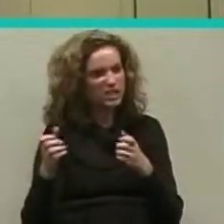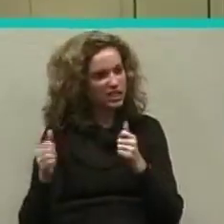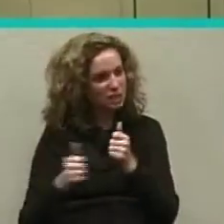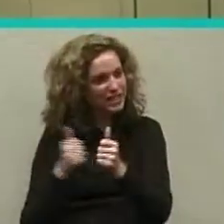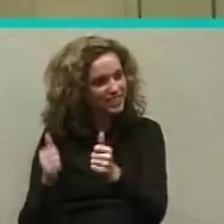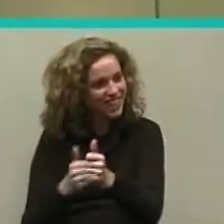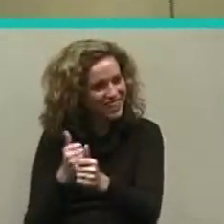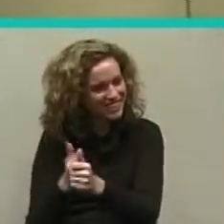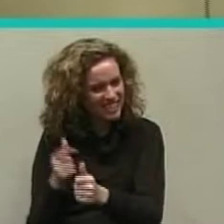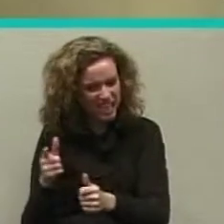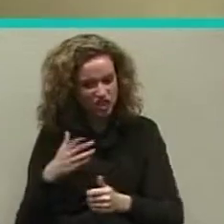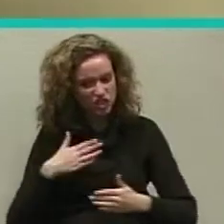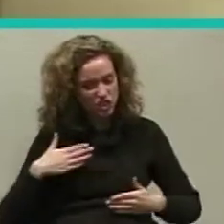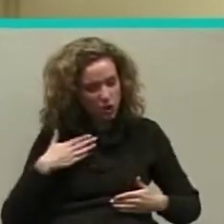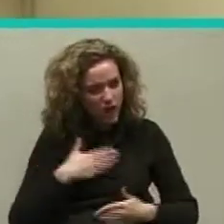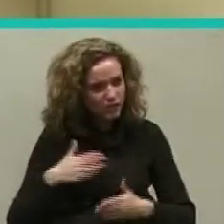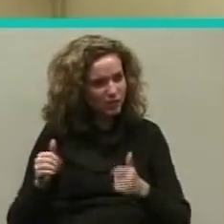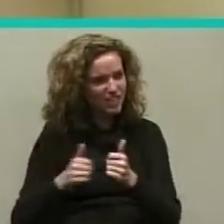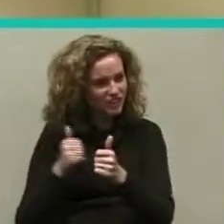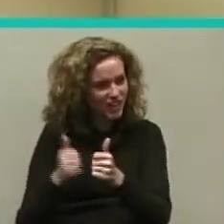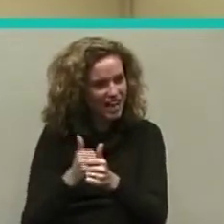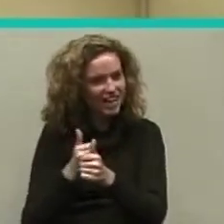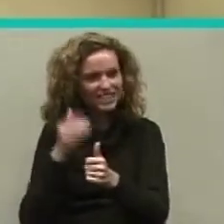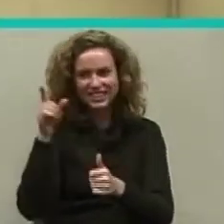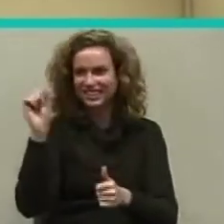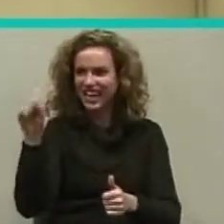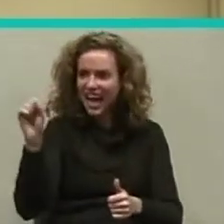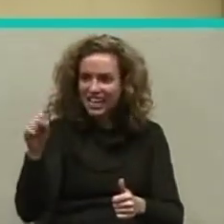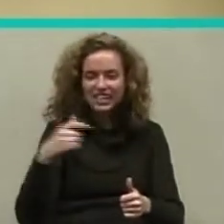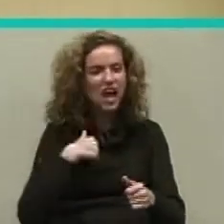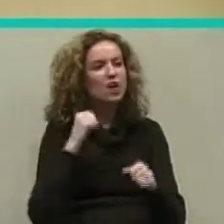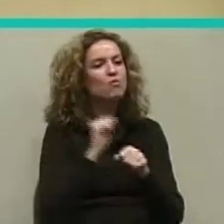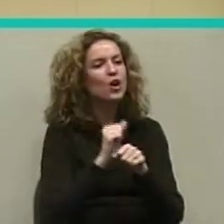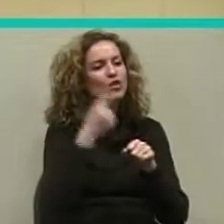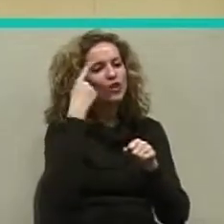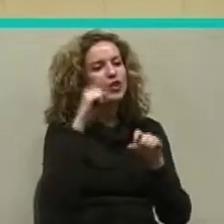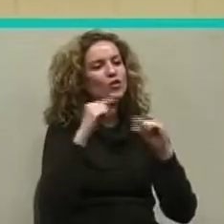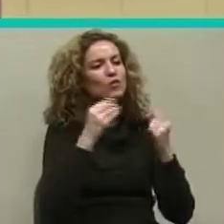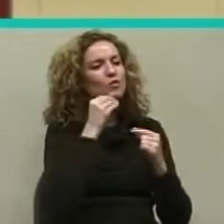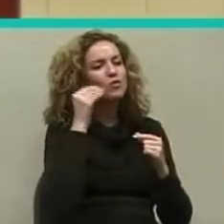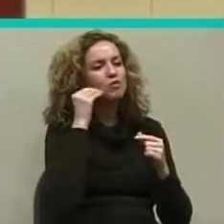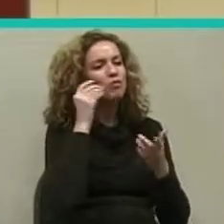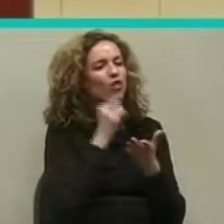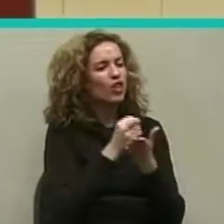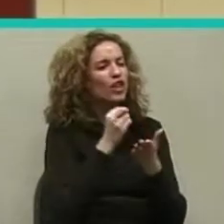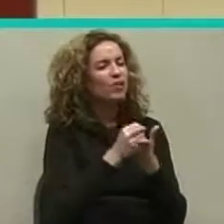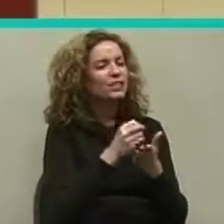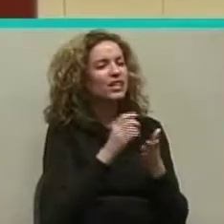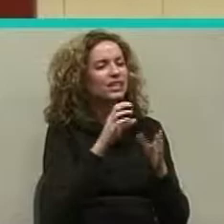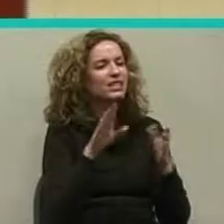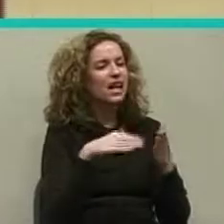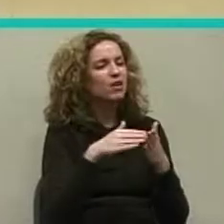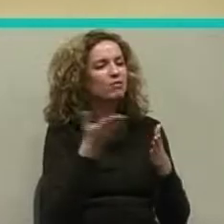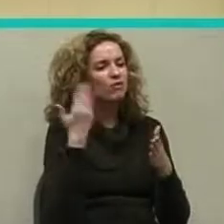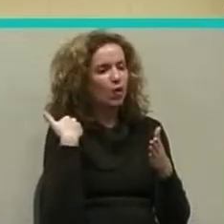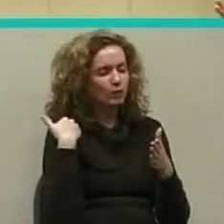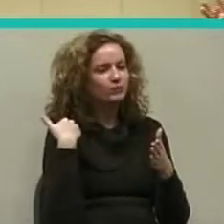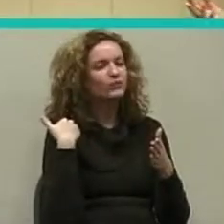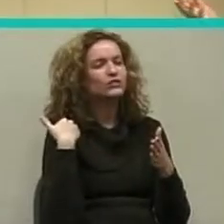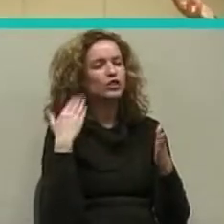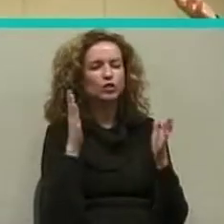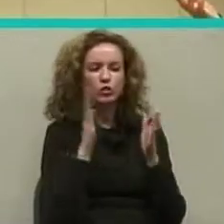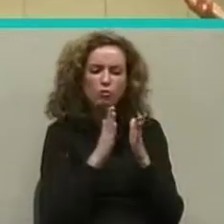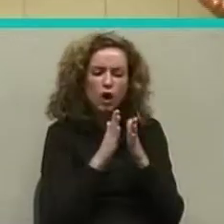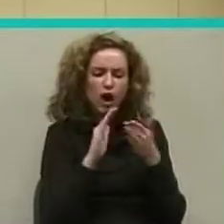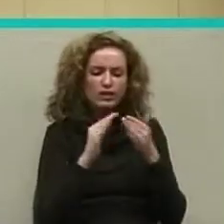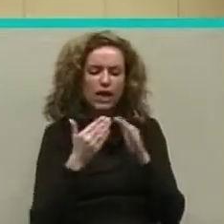Yeah, if Michael likes attention. I worked for a residential treatment center for kids with emotional disturbance. And it was located in Princeton, Illinois. Little town of